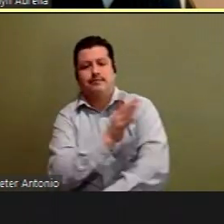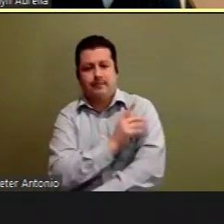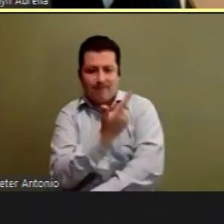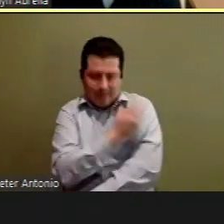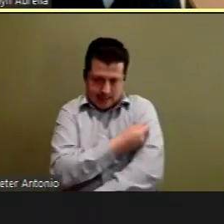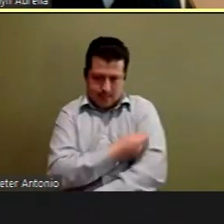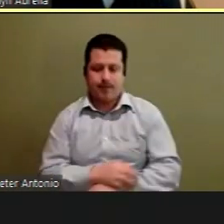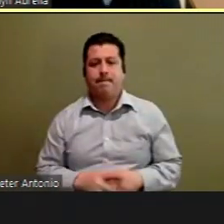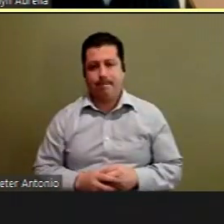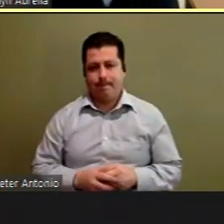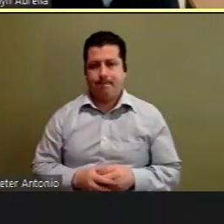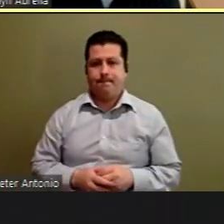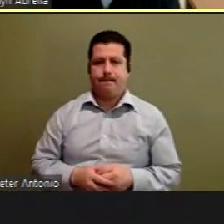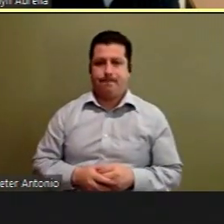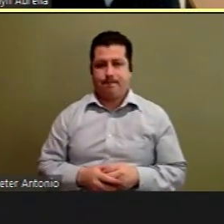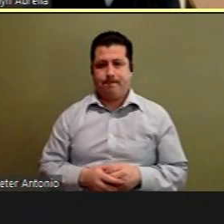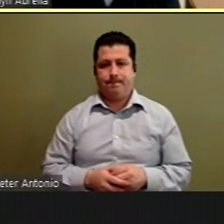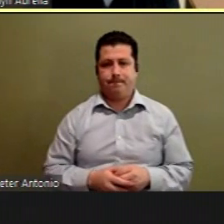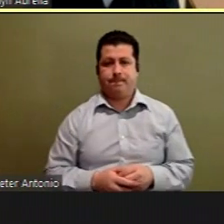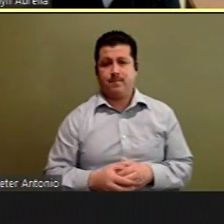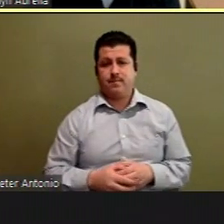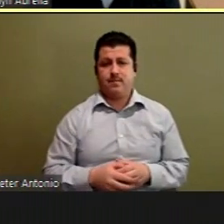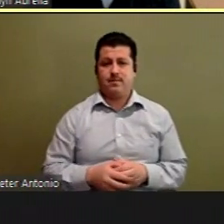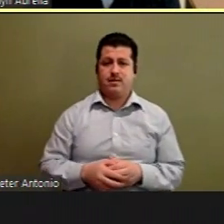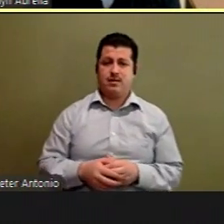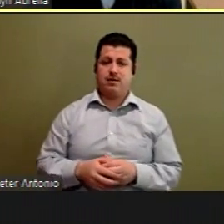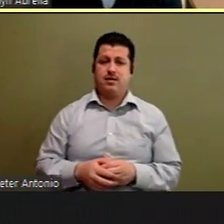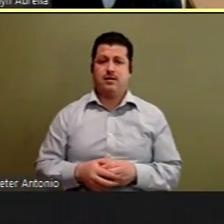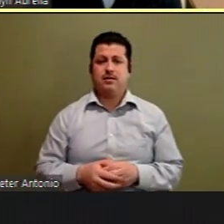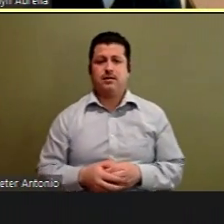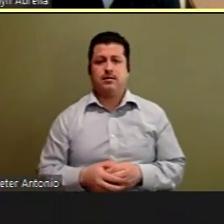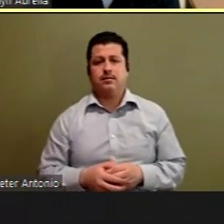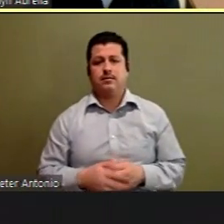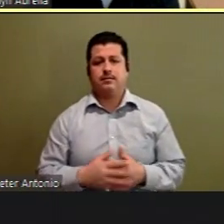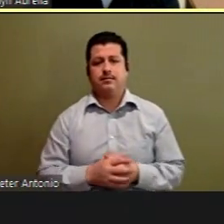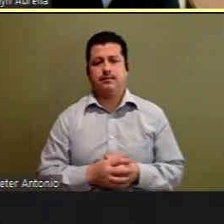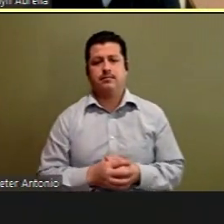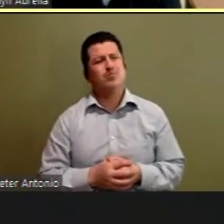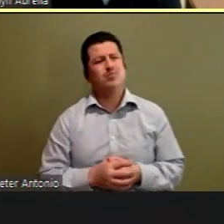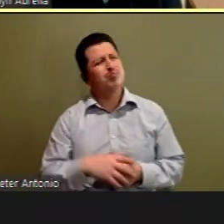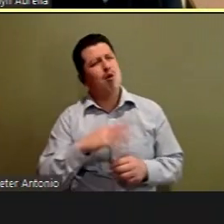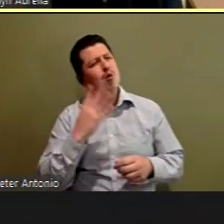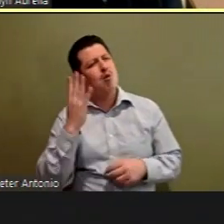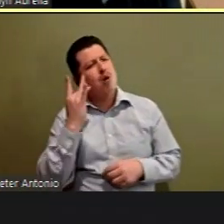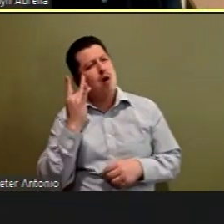So why get the vaccine if most don't die from COVID-19?